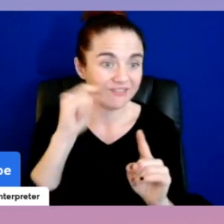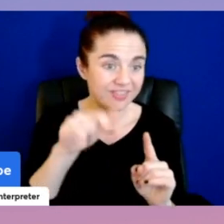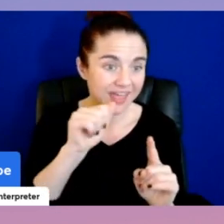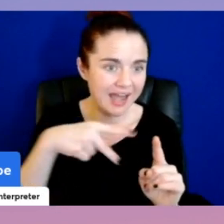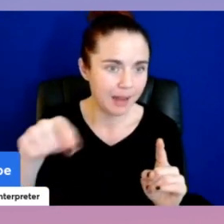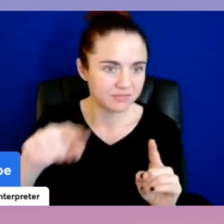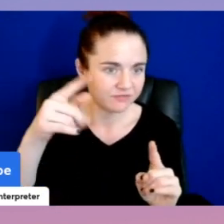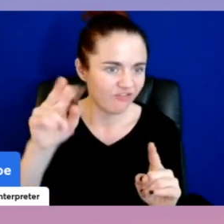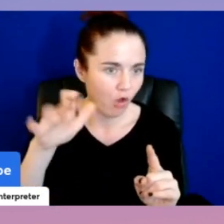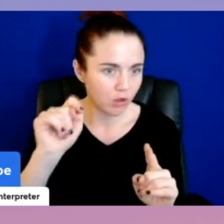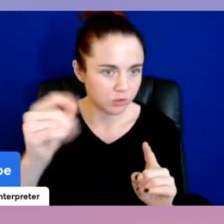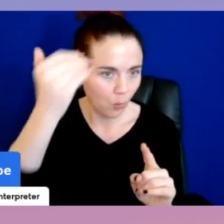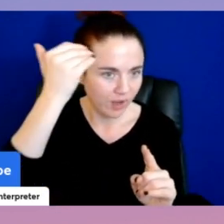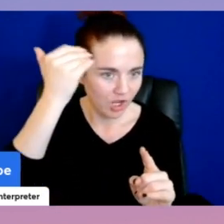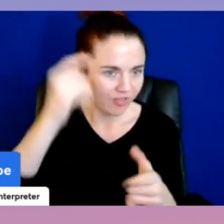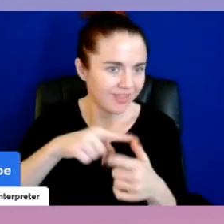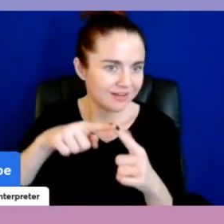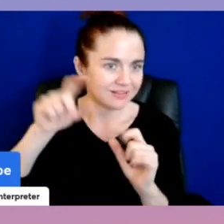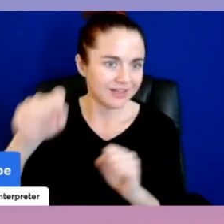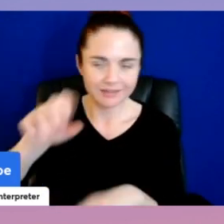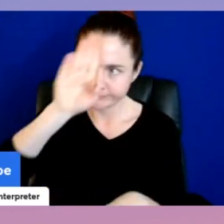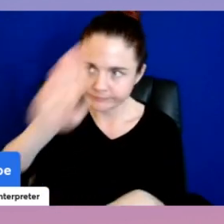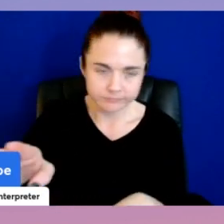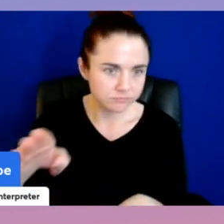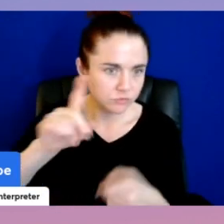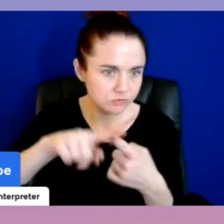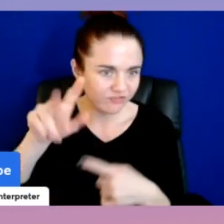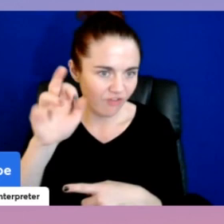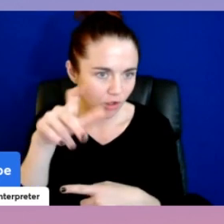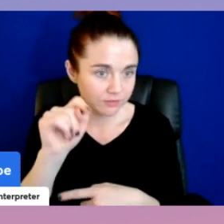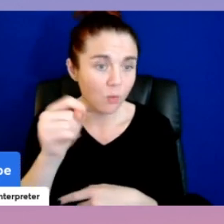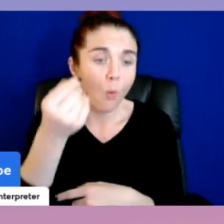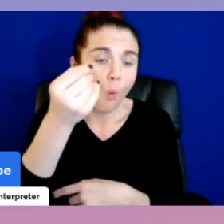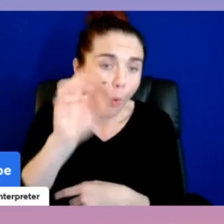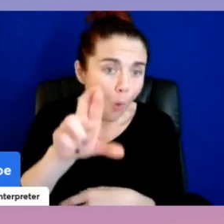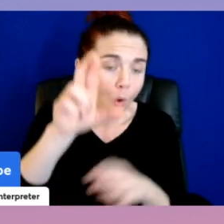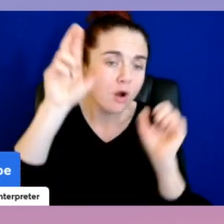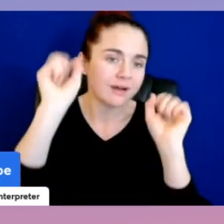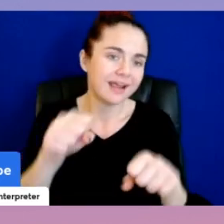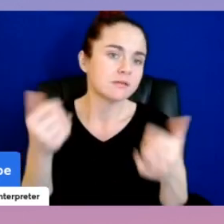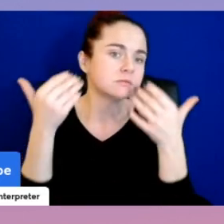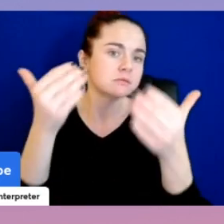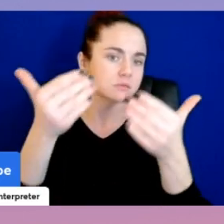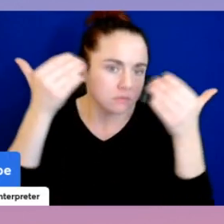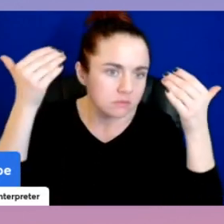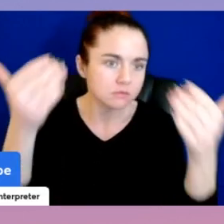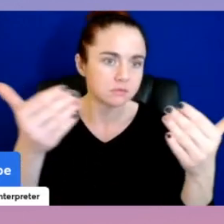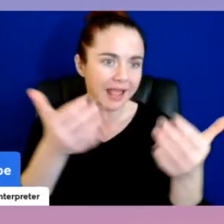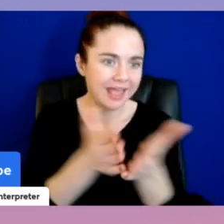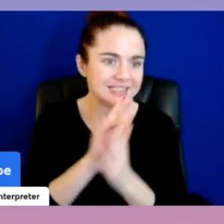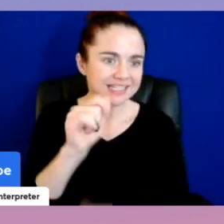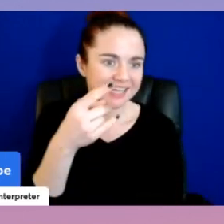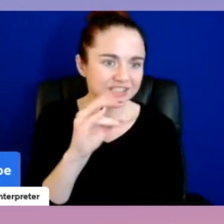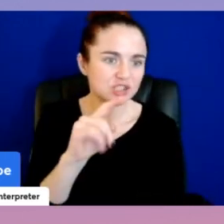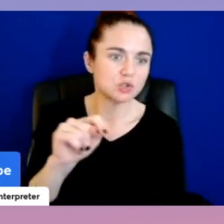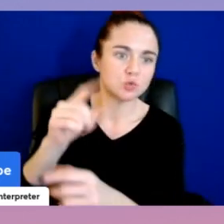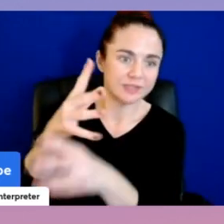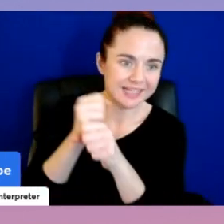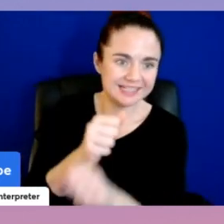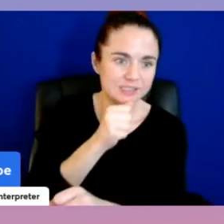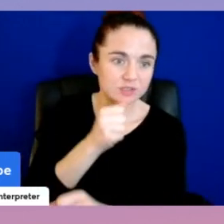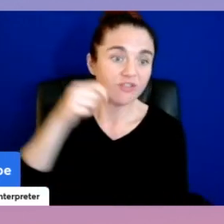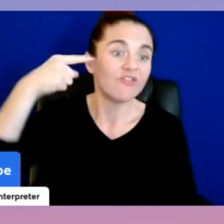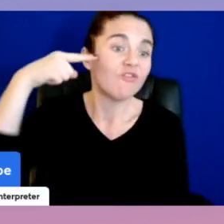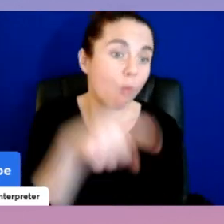and talk to Vault directly. Or we can take this a step further and get the Vault Agent to retrieve secrets on behalf